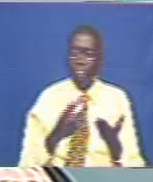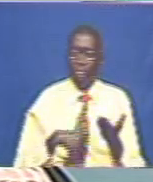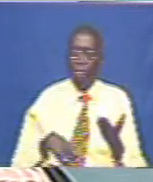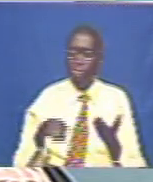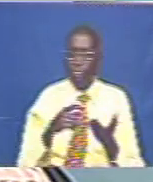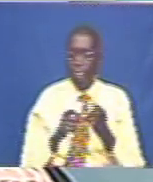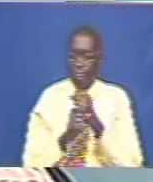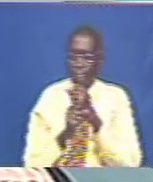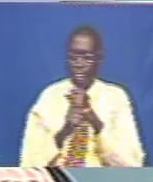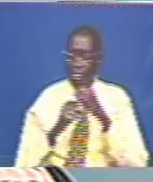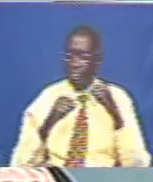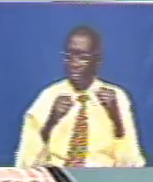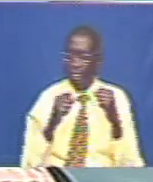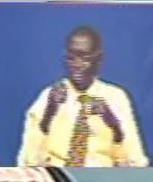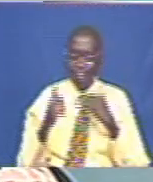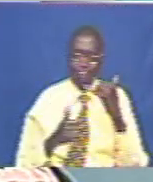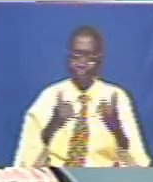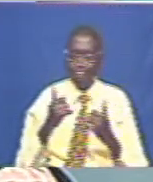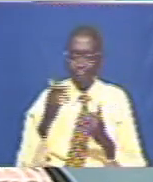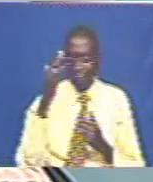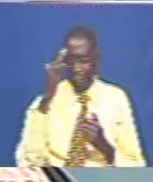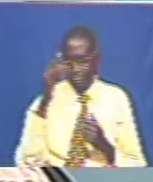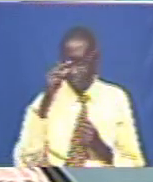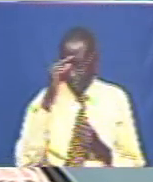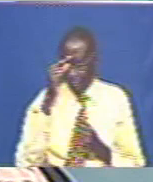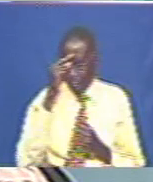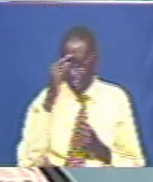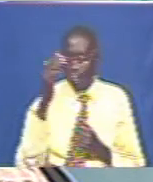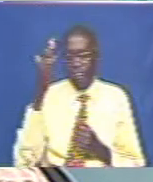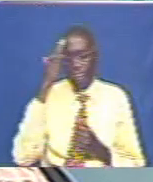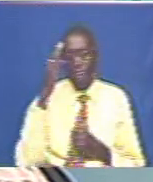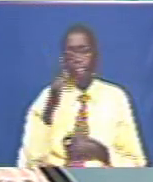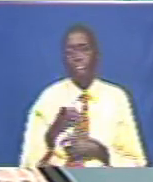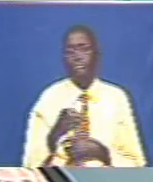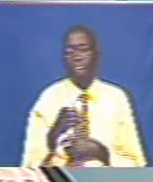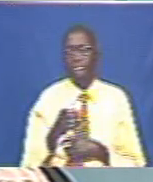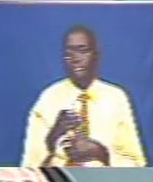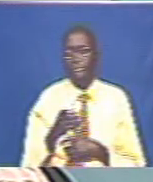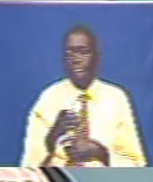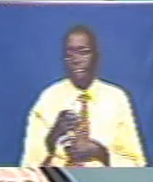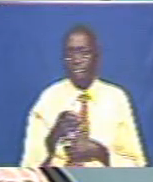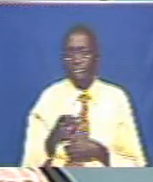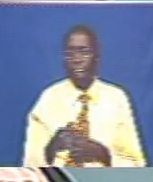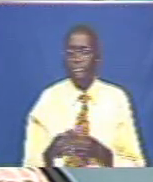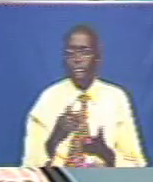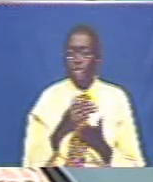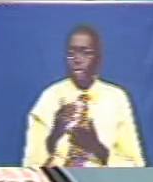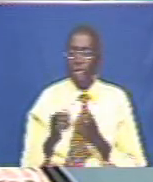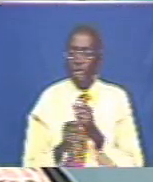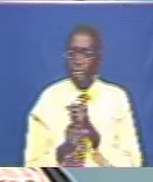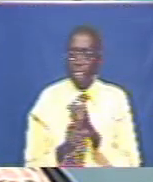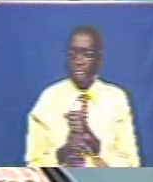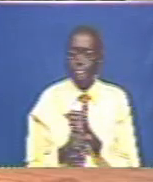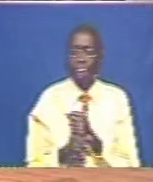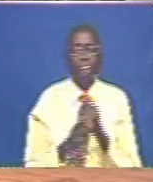this happily and joyfully, knowing that even the government is recognizing this key load by the cooperative. And of course,